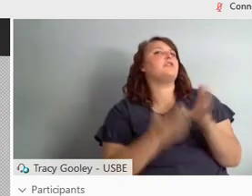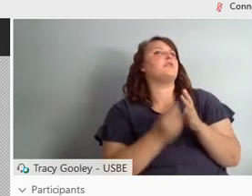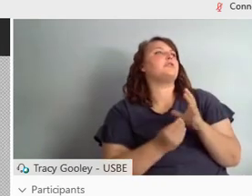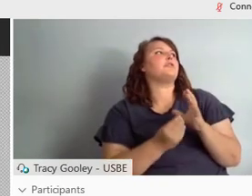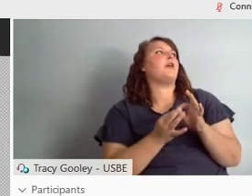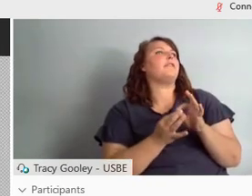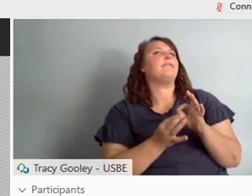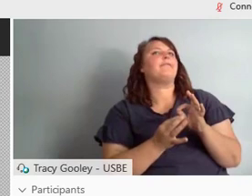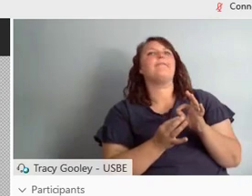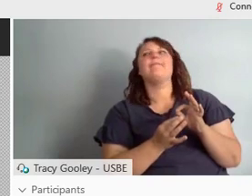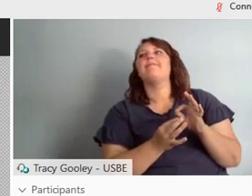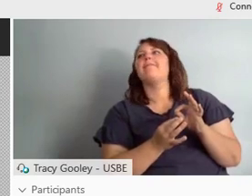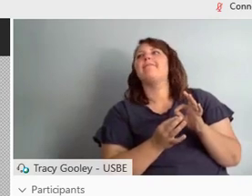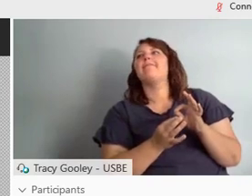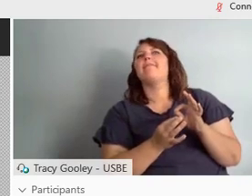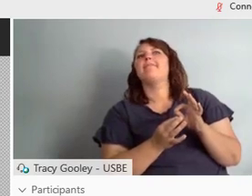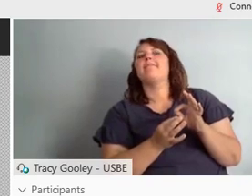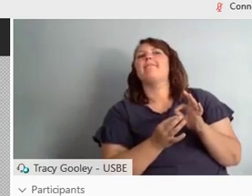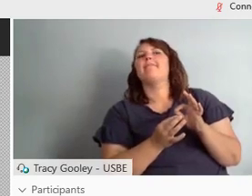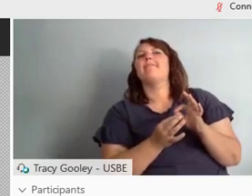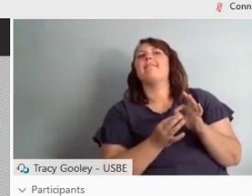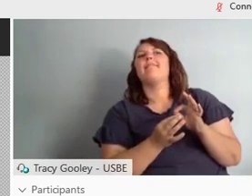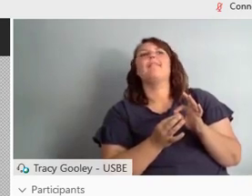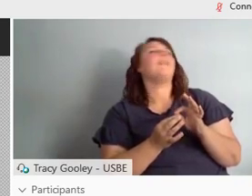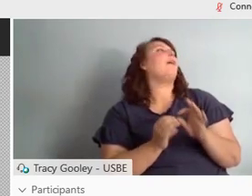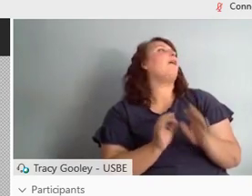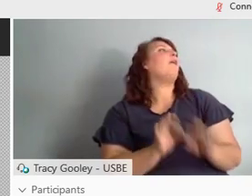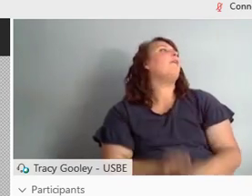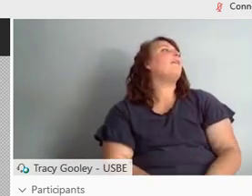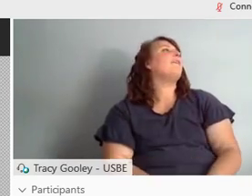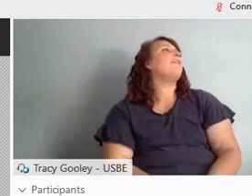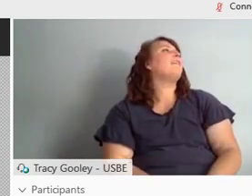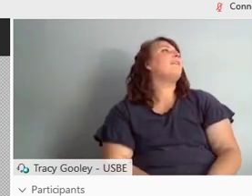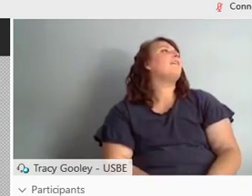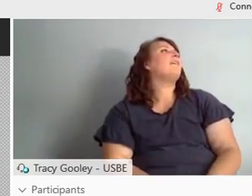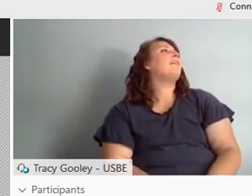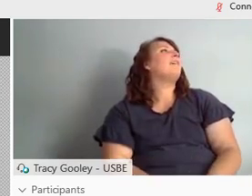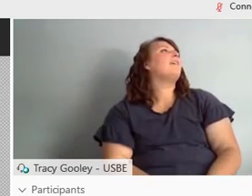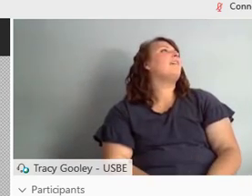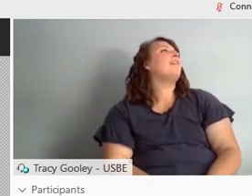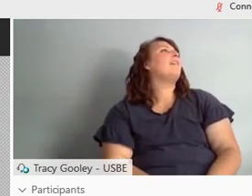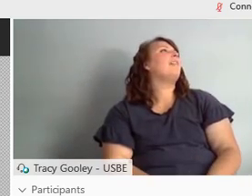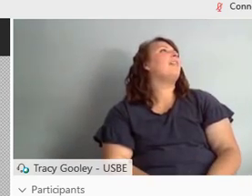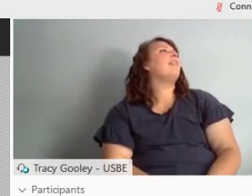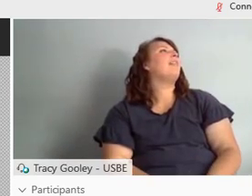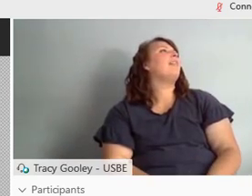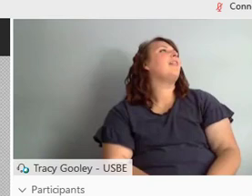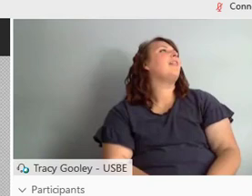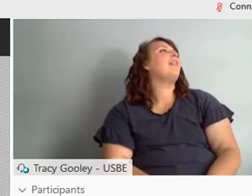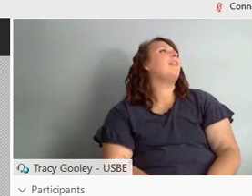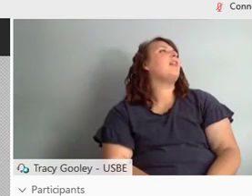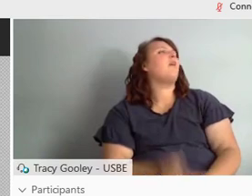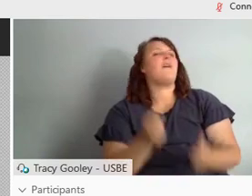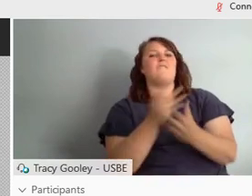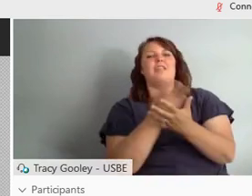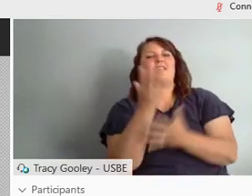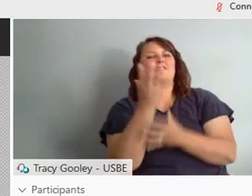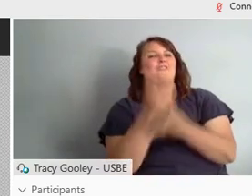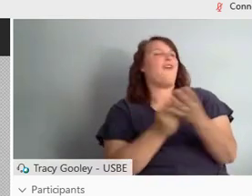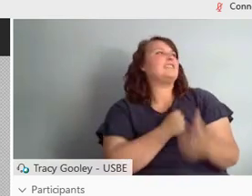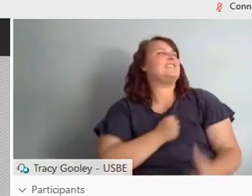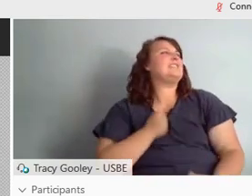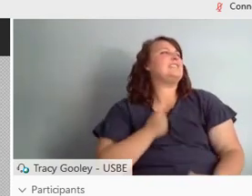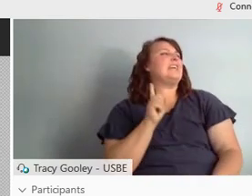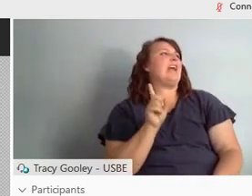So The interpreters are coming. everything is gone. Okay. So it's